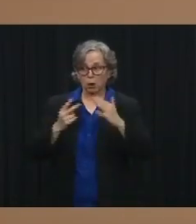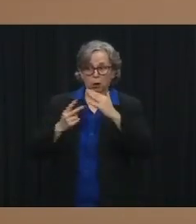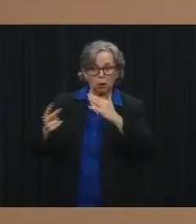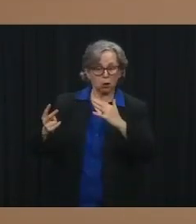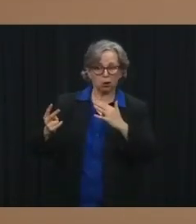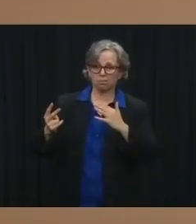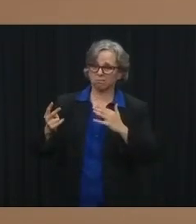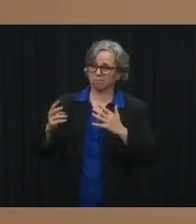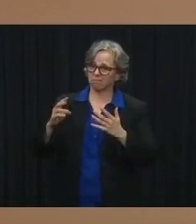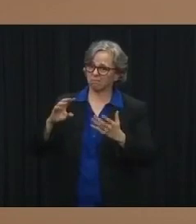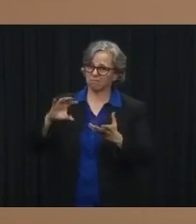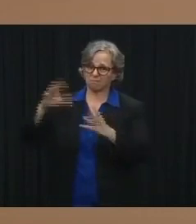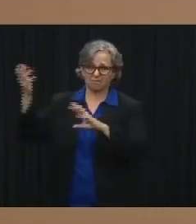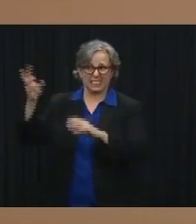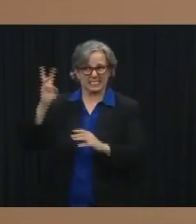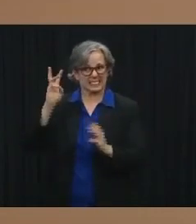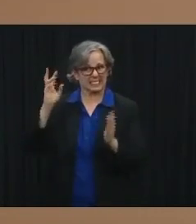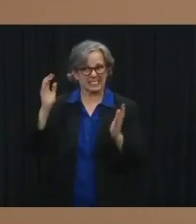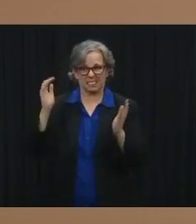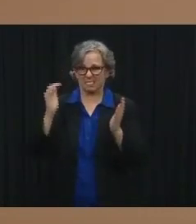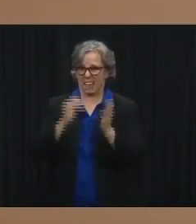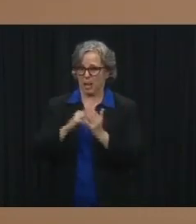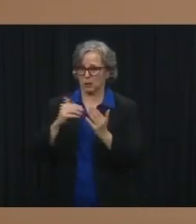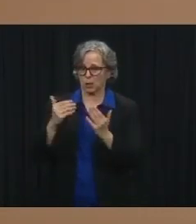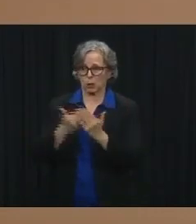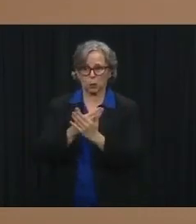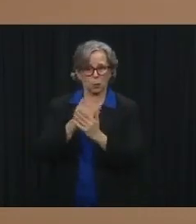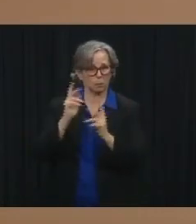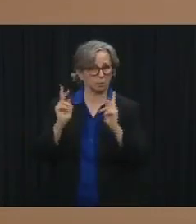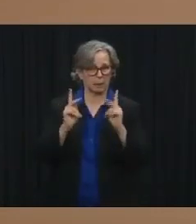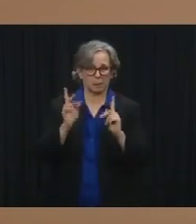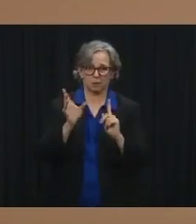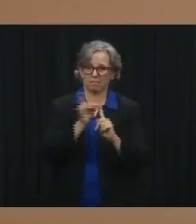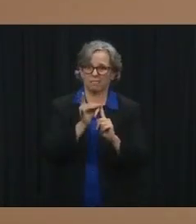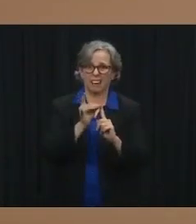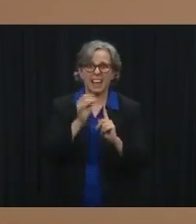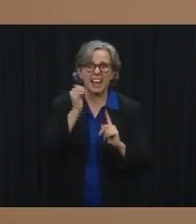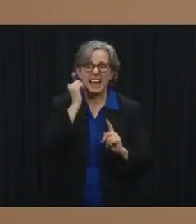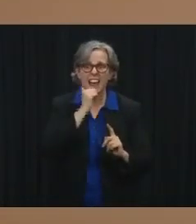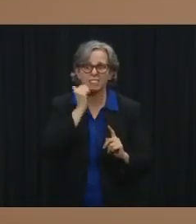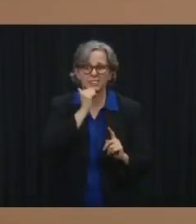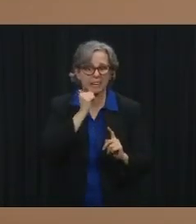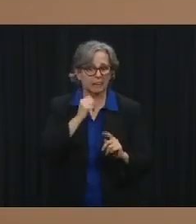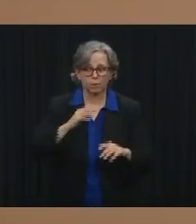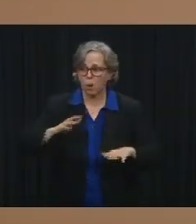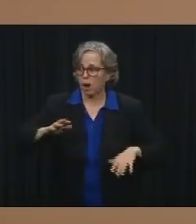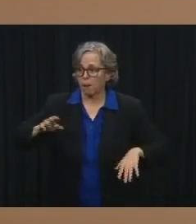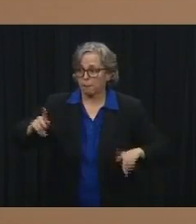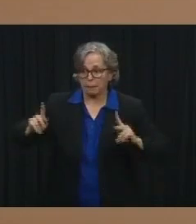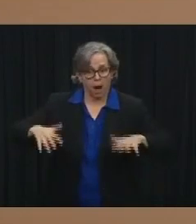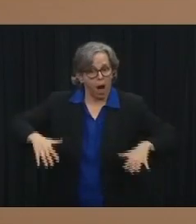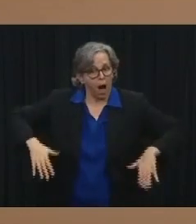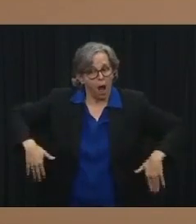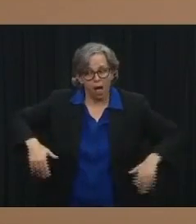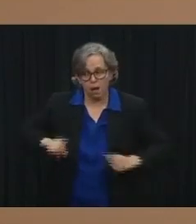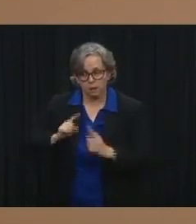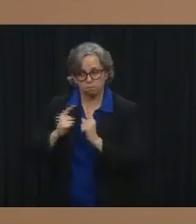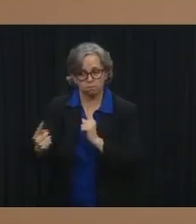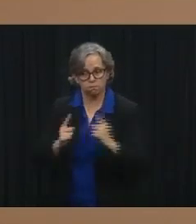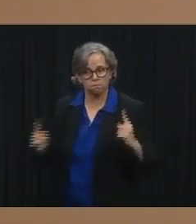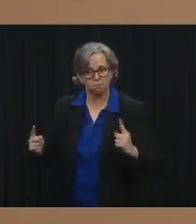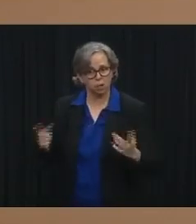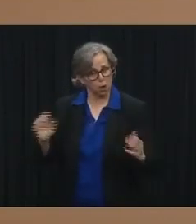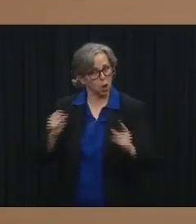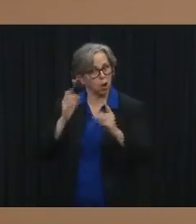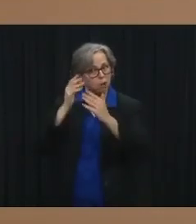by these things we're doing. And if you had 6,000 new cases a day, clearly that would quickly outpace our hospital capability.